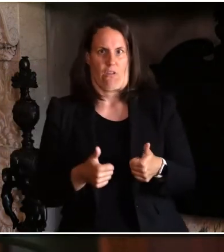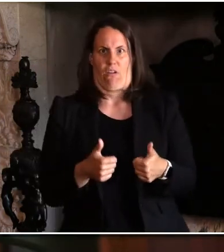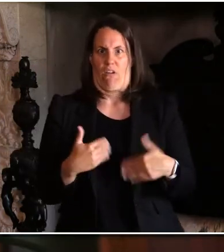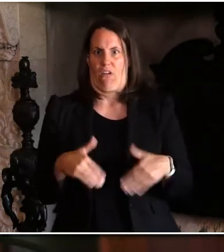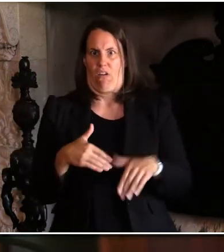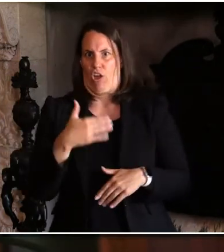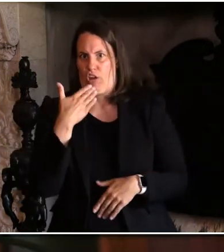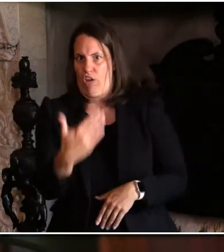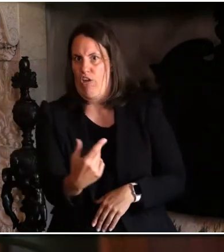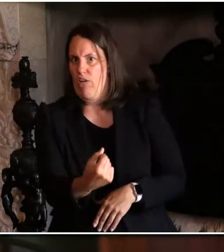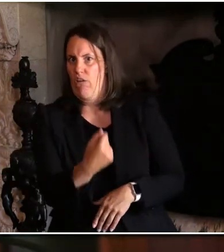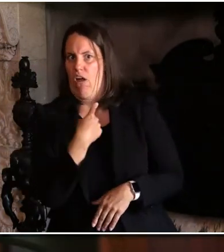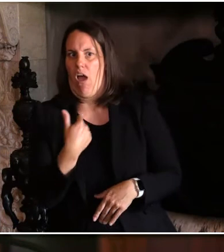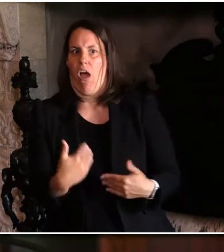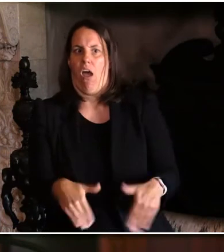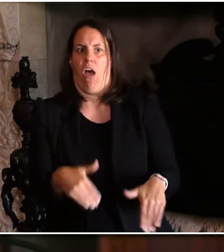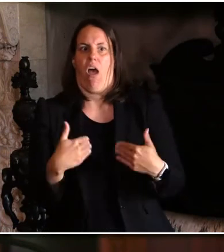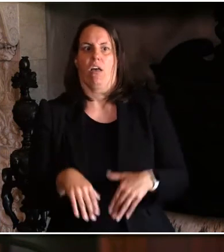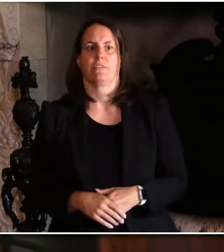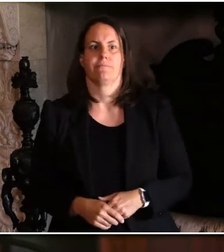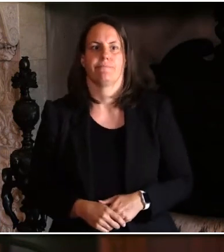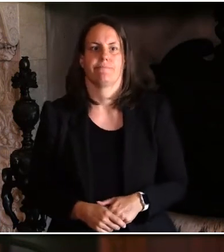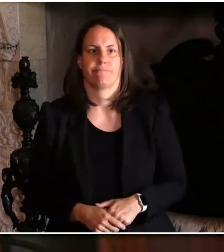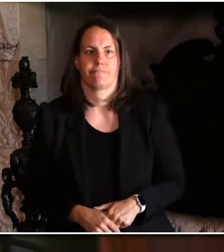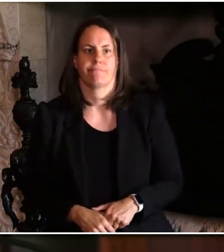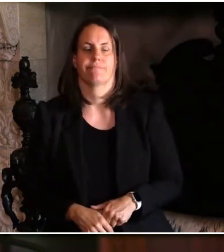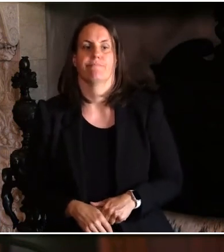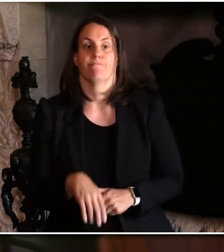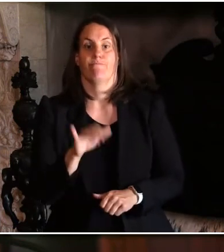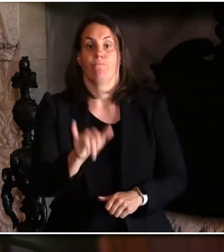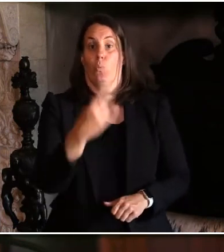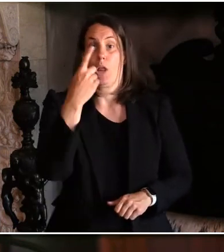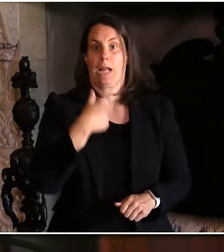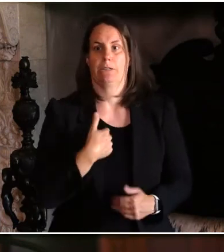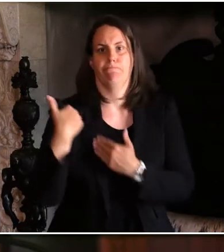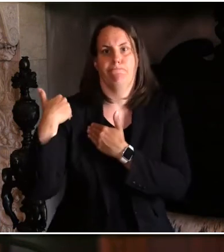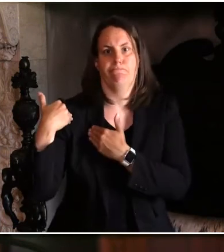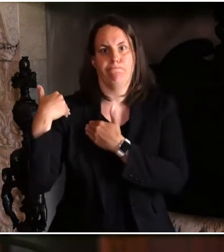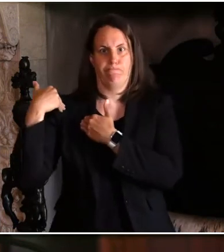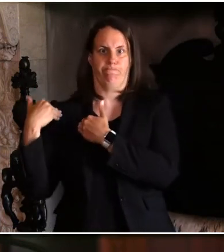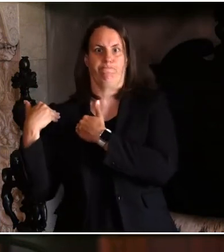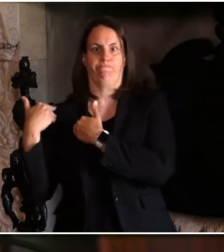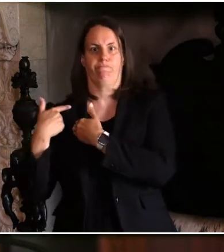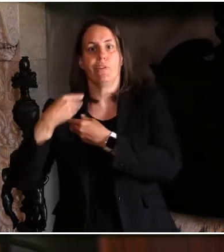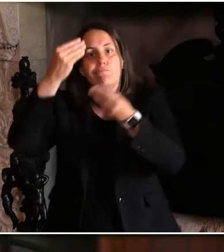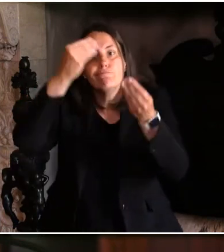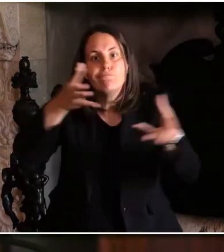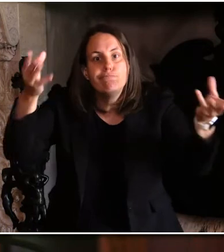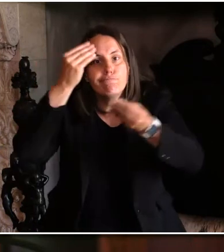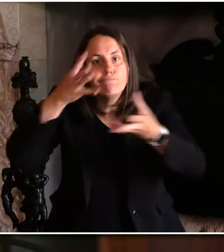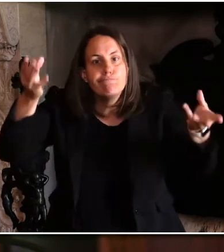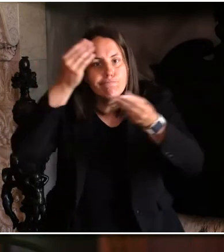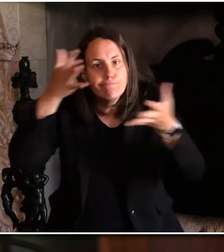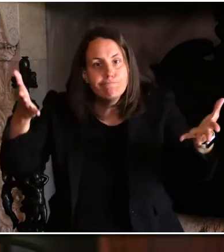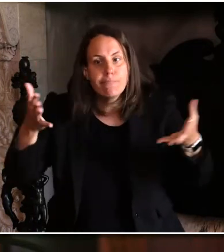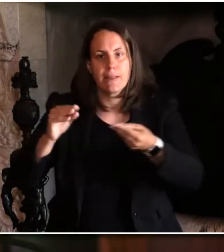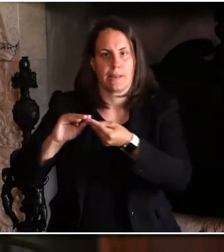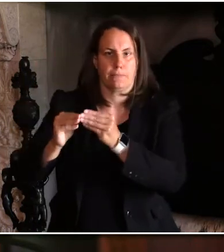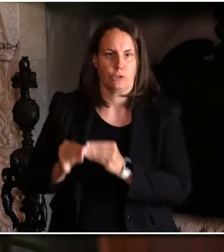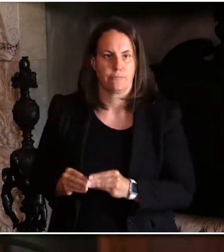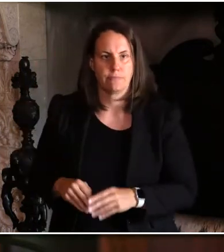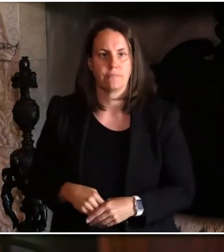the roles we certainly have as part of the statewide response is to continue to push to expand the